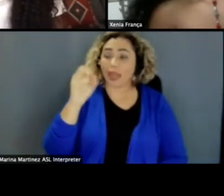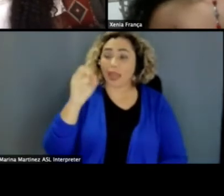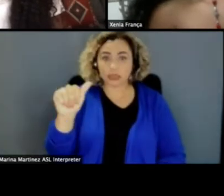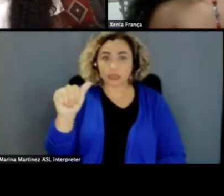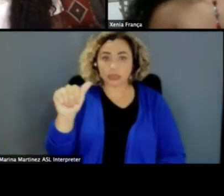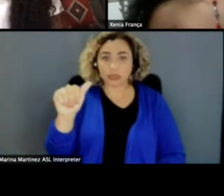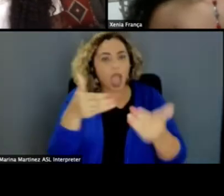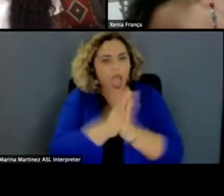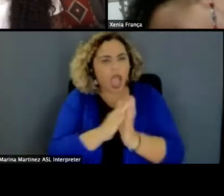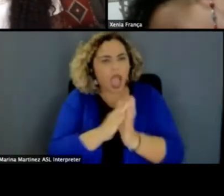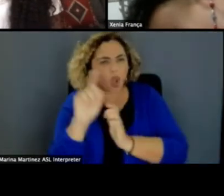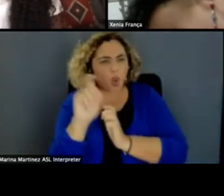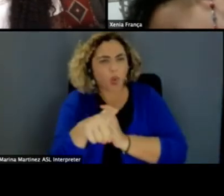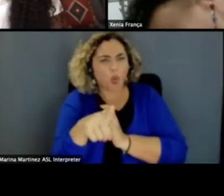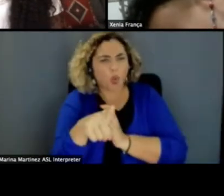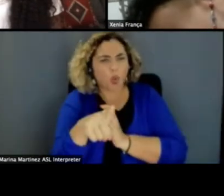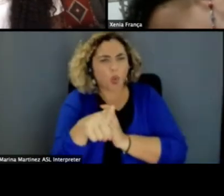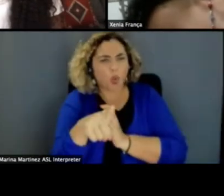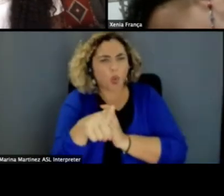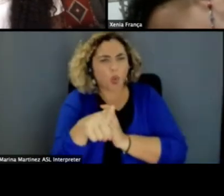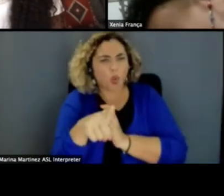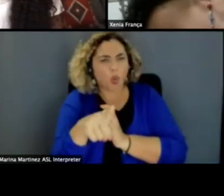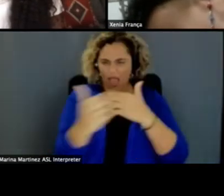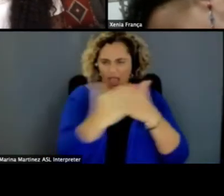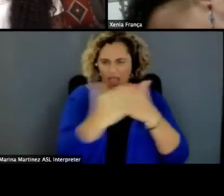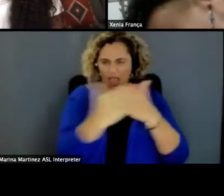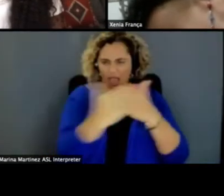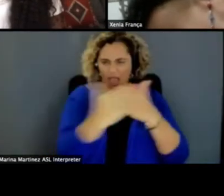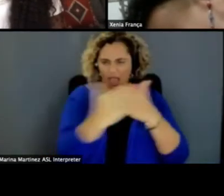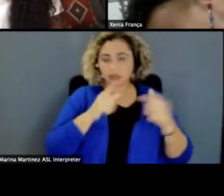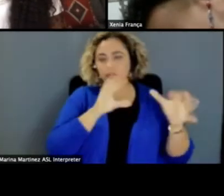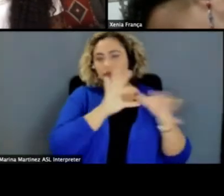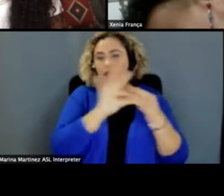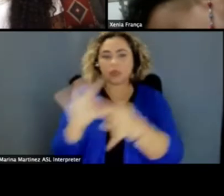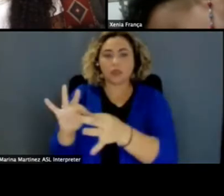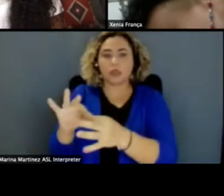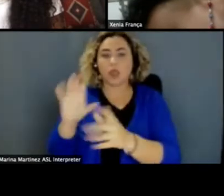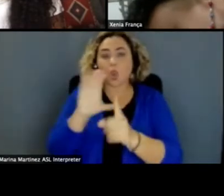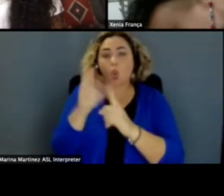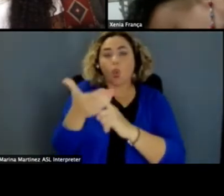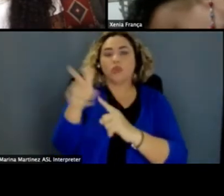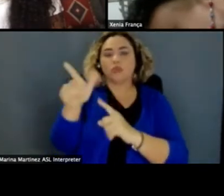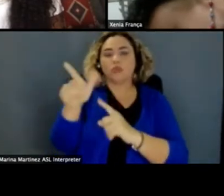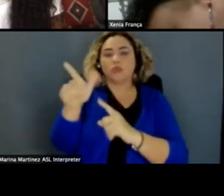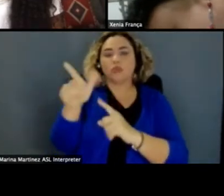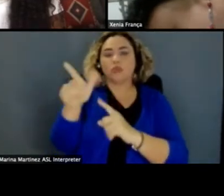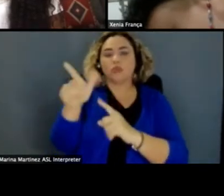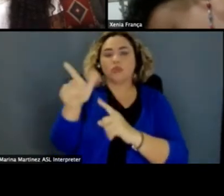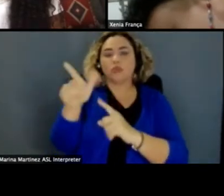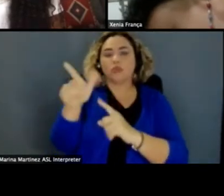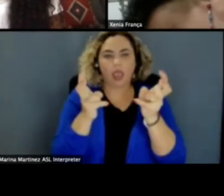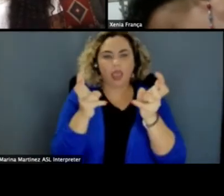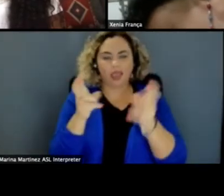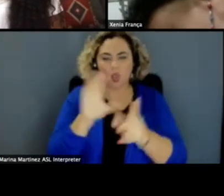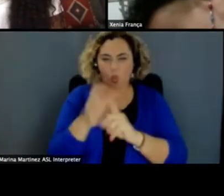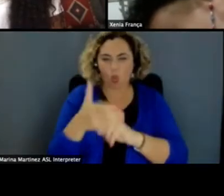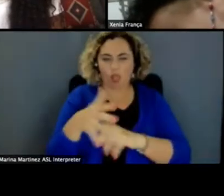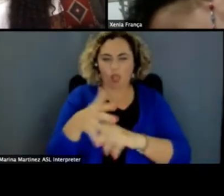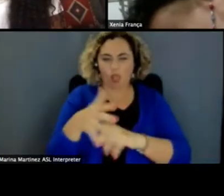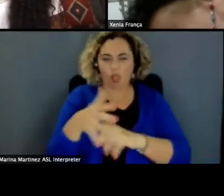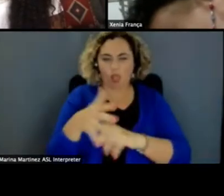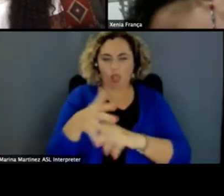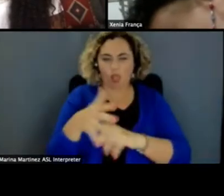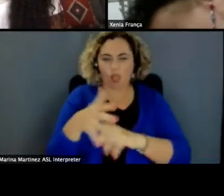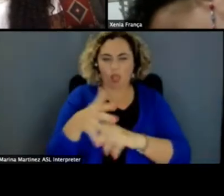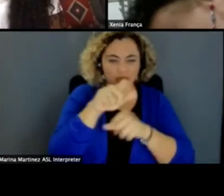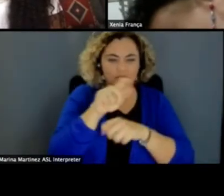the question to the audience. And it refers to cultural appropriation. And it refers to cultural appropriation